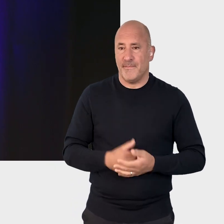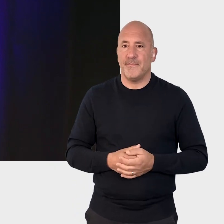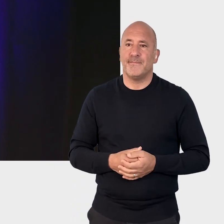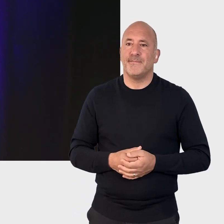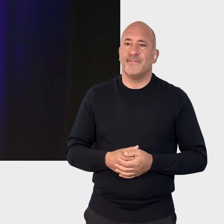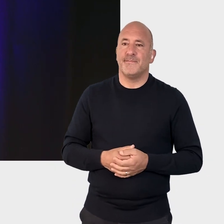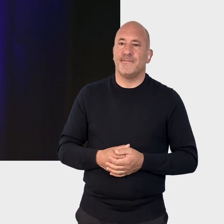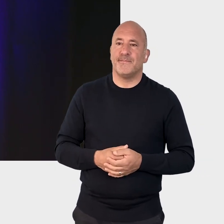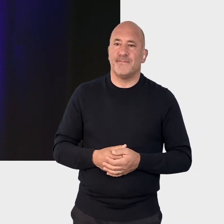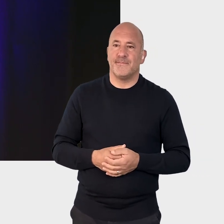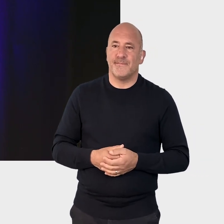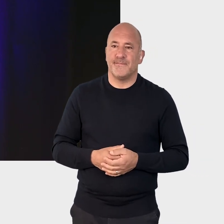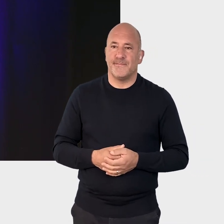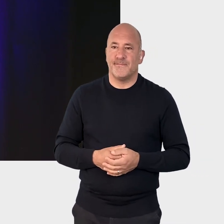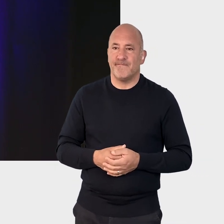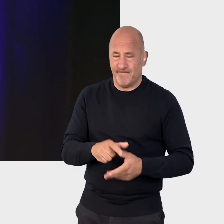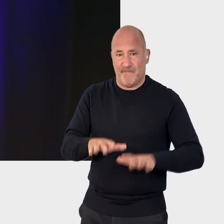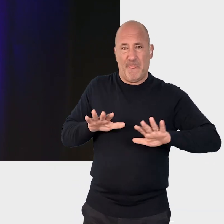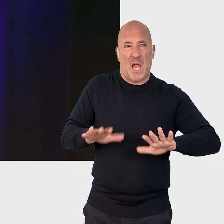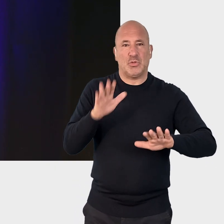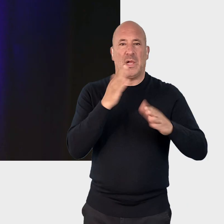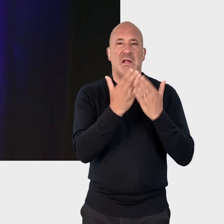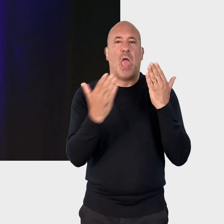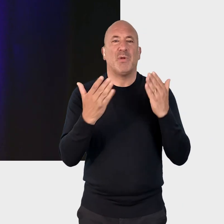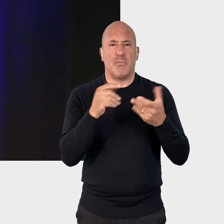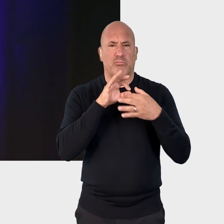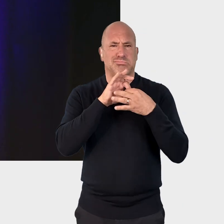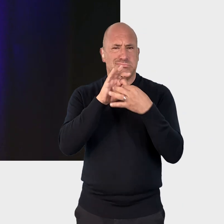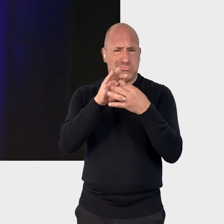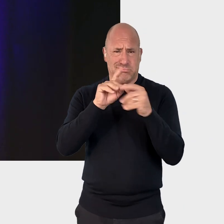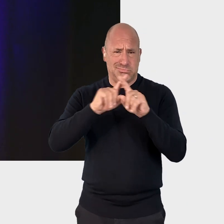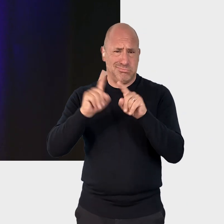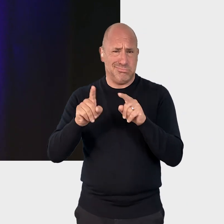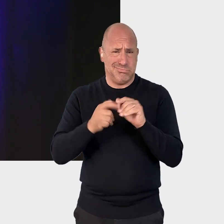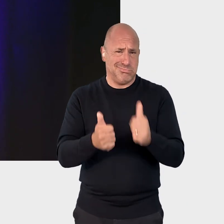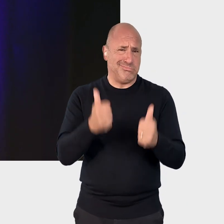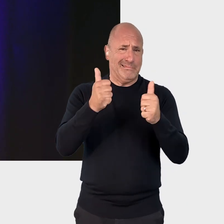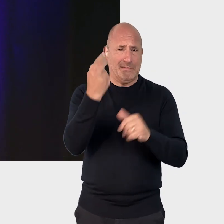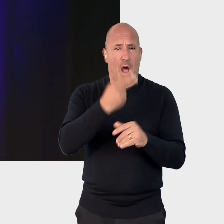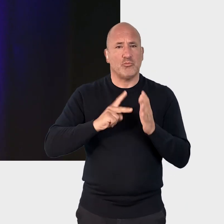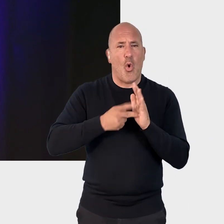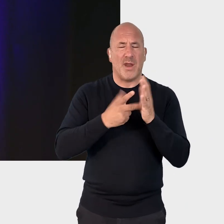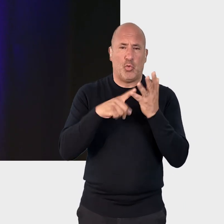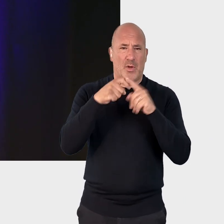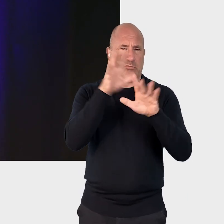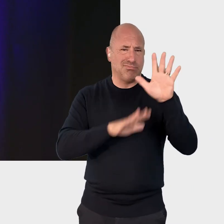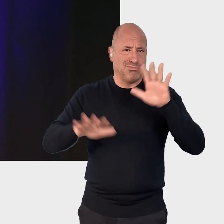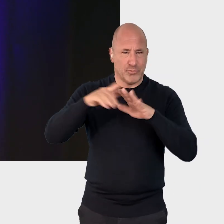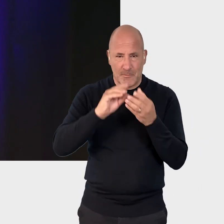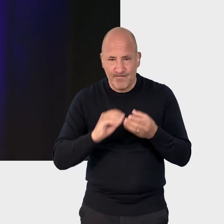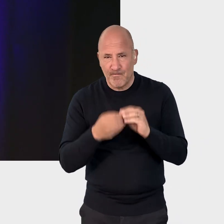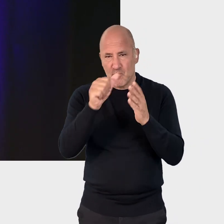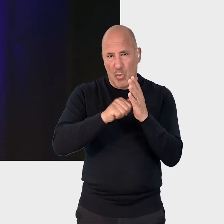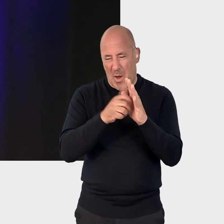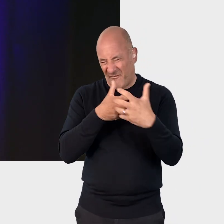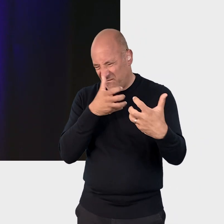works around partnership. It's really brilliant. The National Gallery is working closely with leading arts organisations